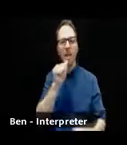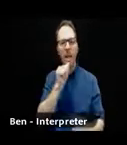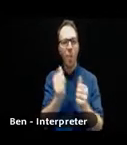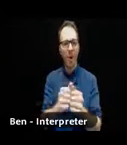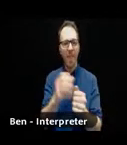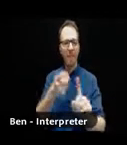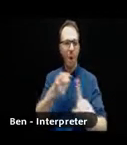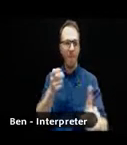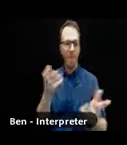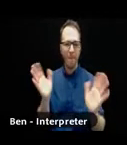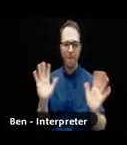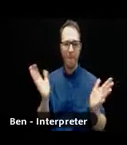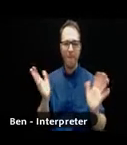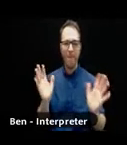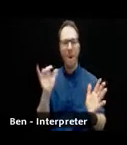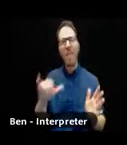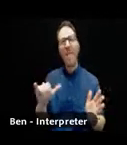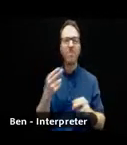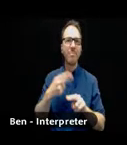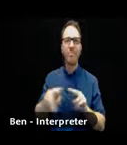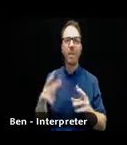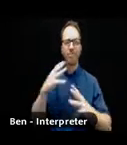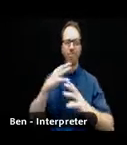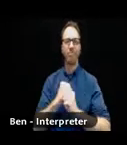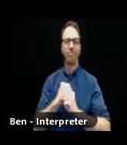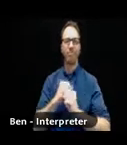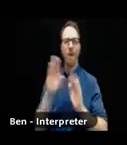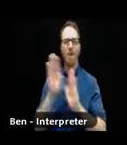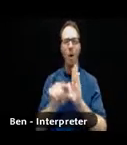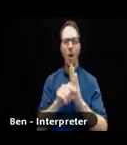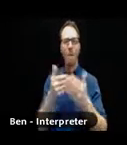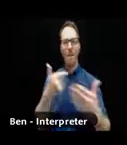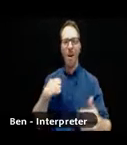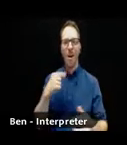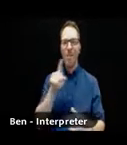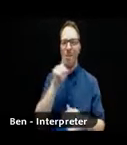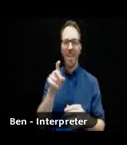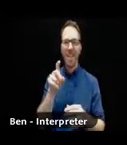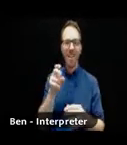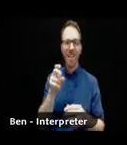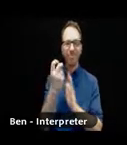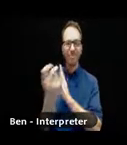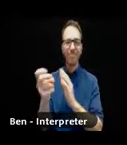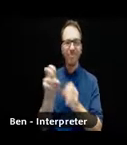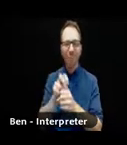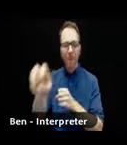So that's just a little bit of background before I launch into,